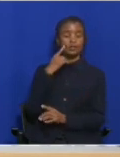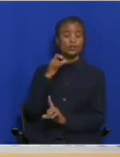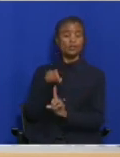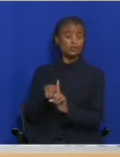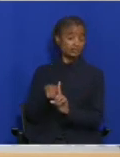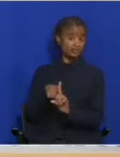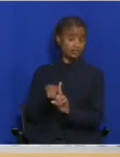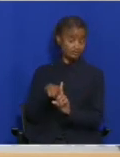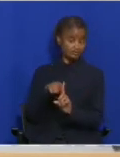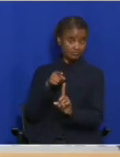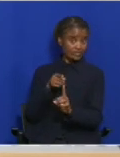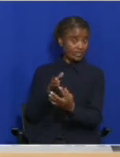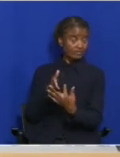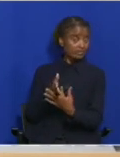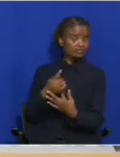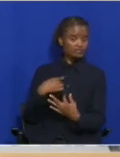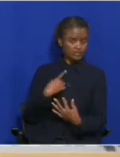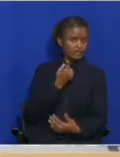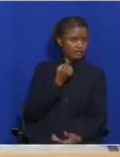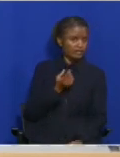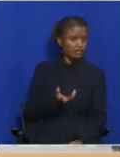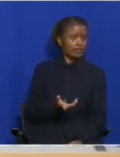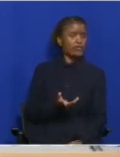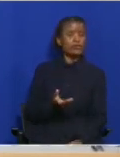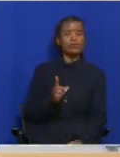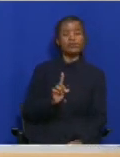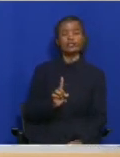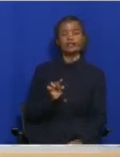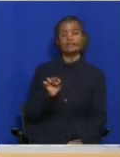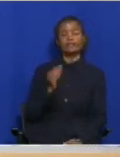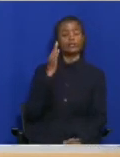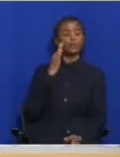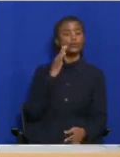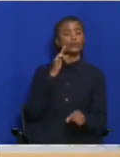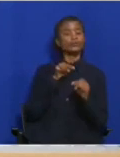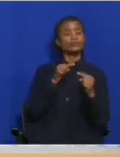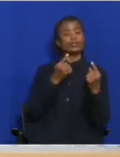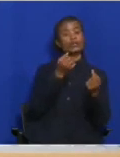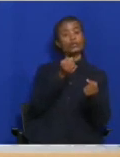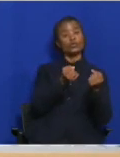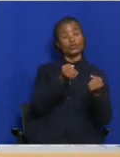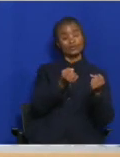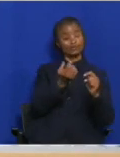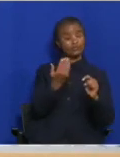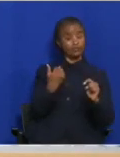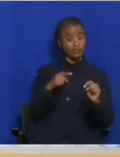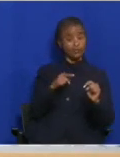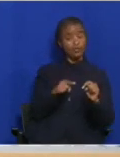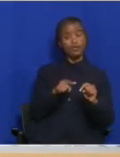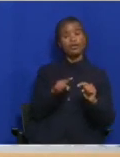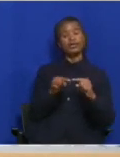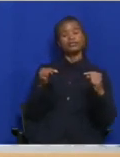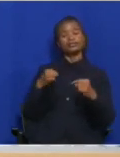My understanding, and you'll know, for example, in the litigation involving President Zuma and the competency of